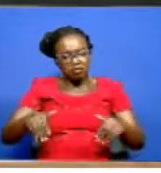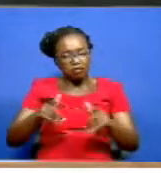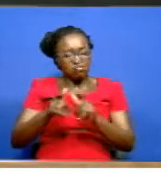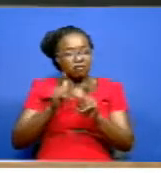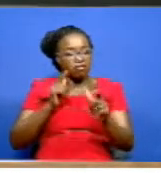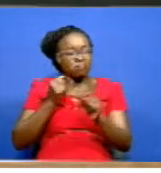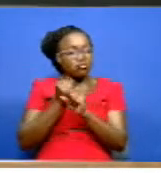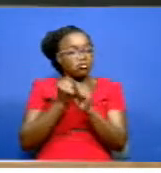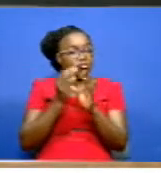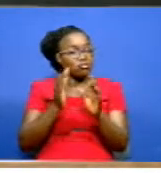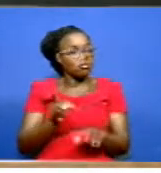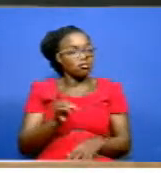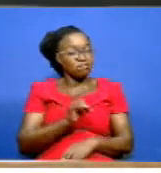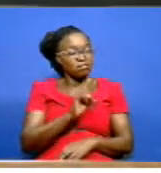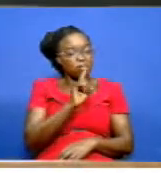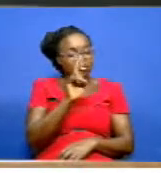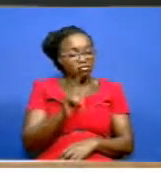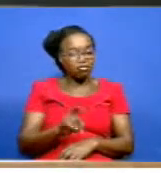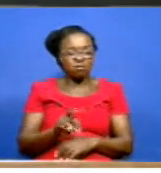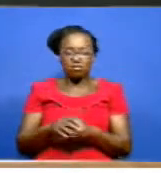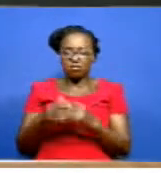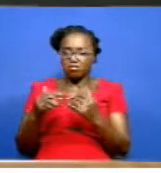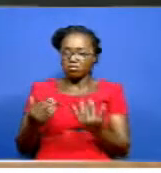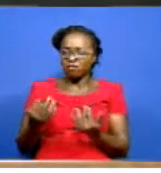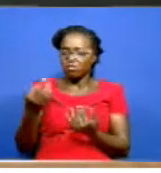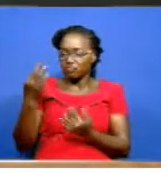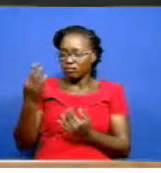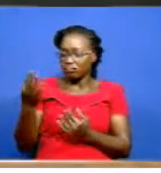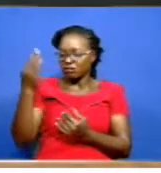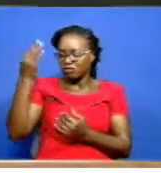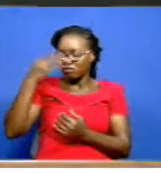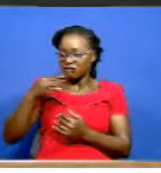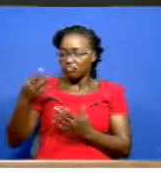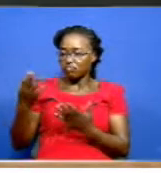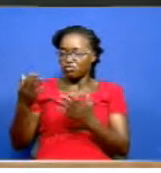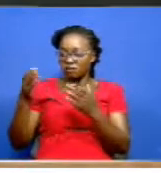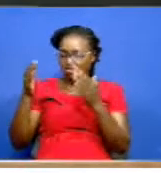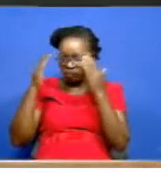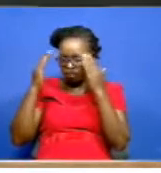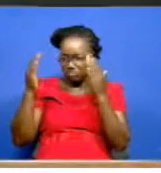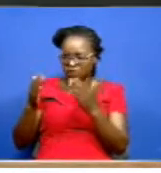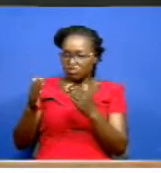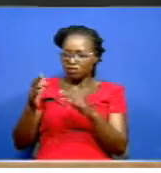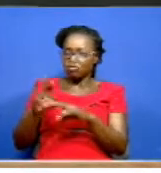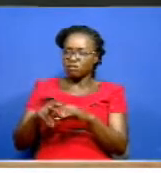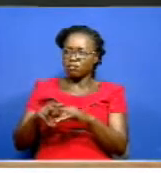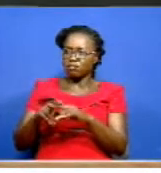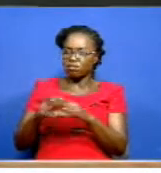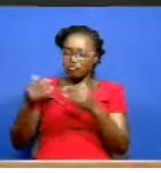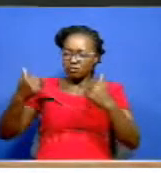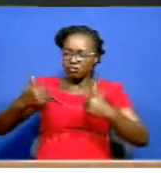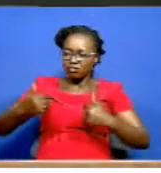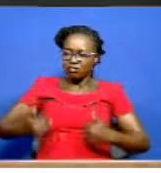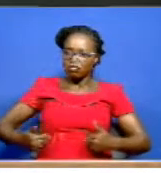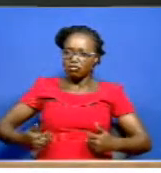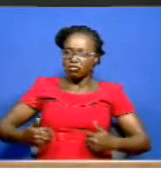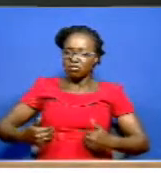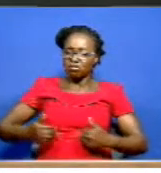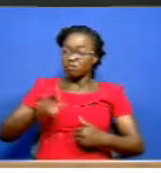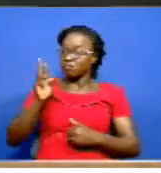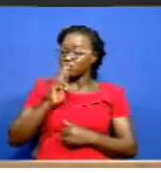Yes, so, you know, right now in the 3 phases, we're concentrating on the persons who are most at